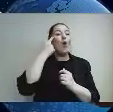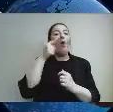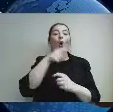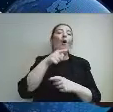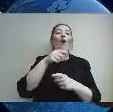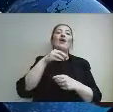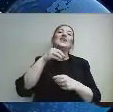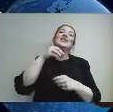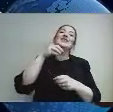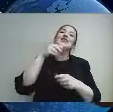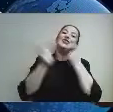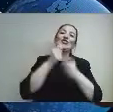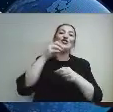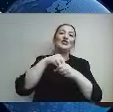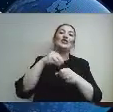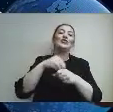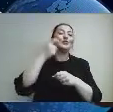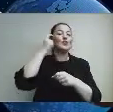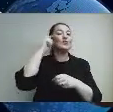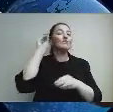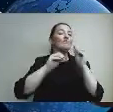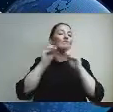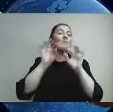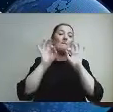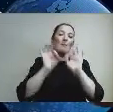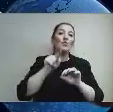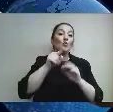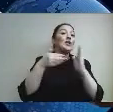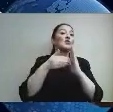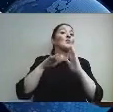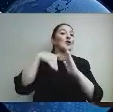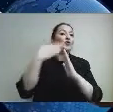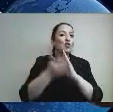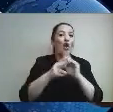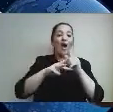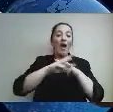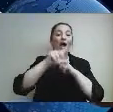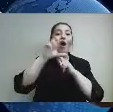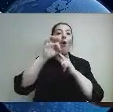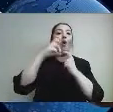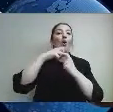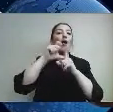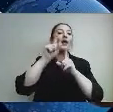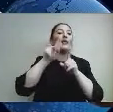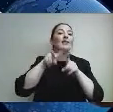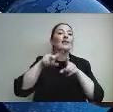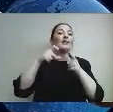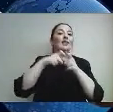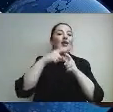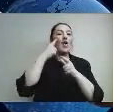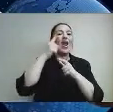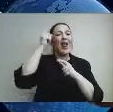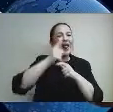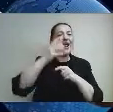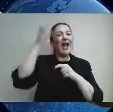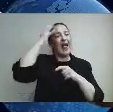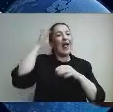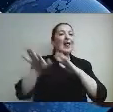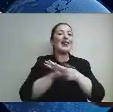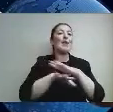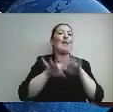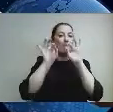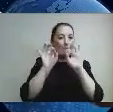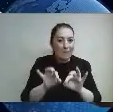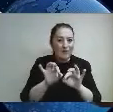the foundations of According. And so far, we have been interested in creating projects that have